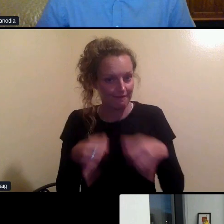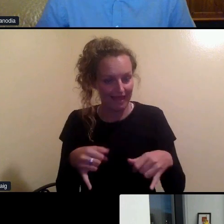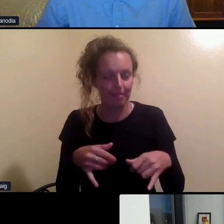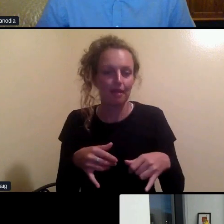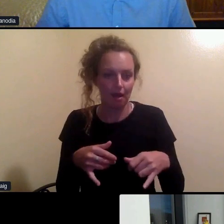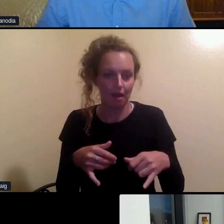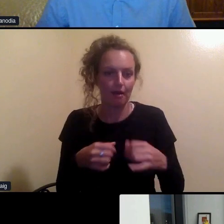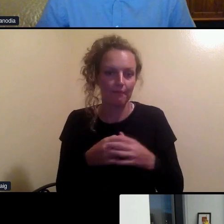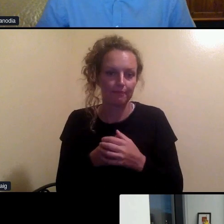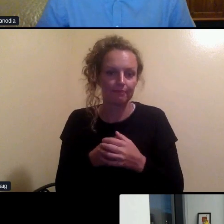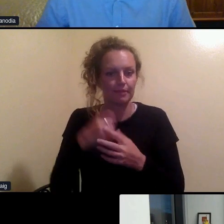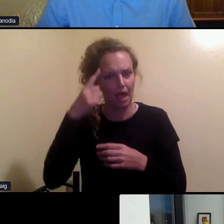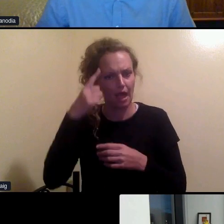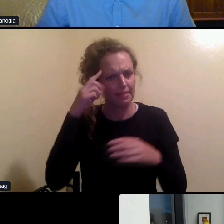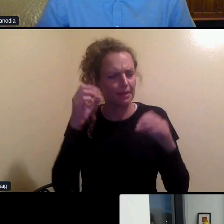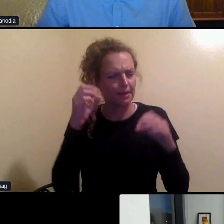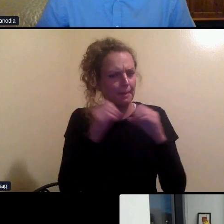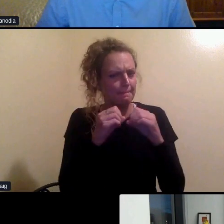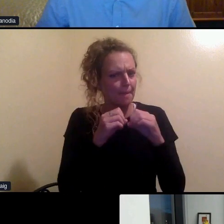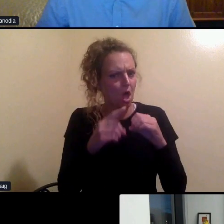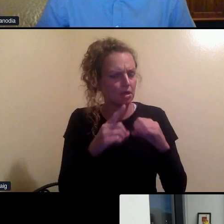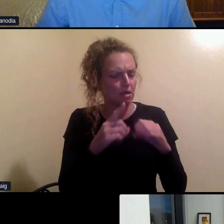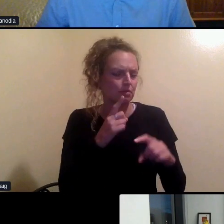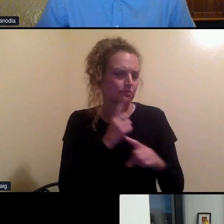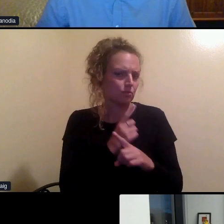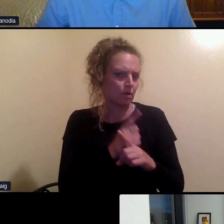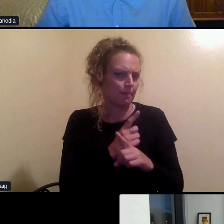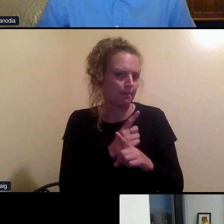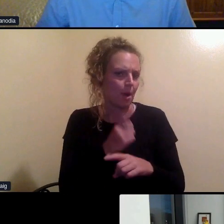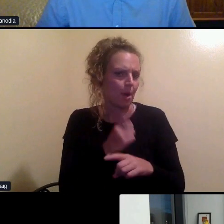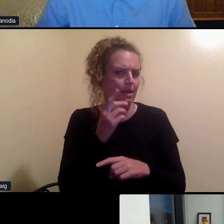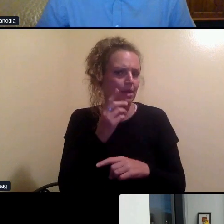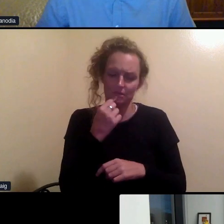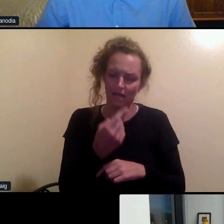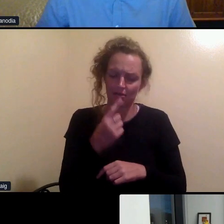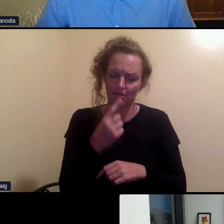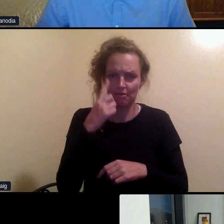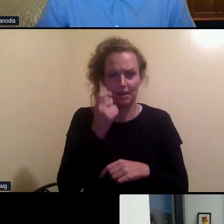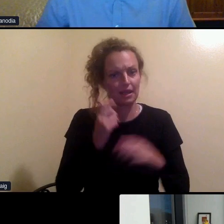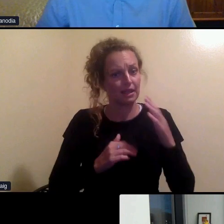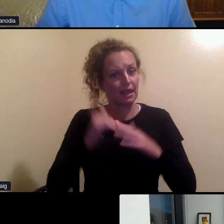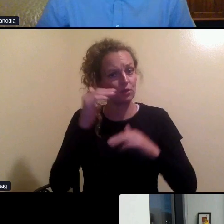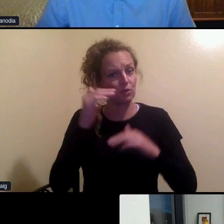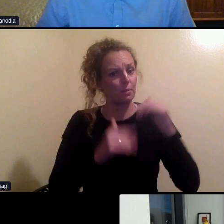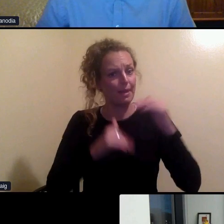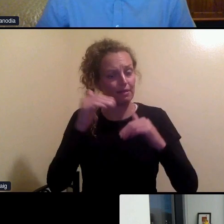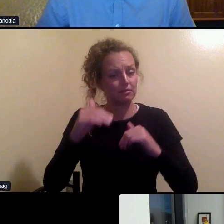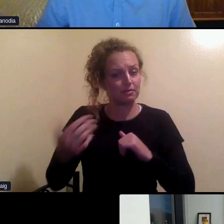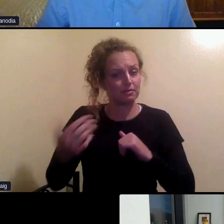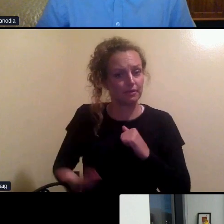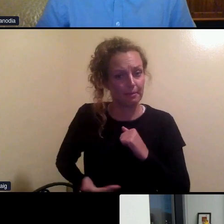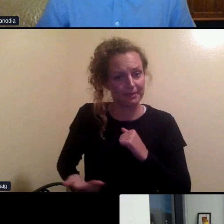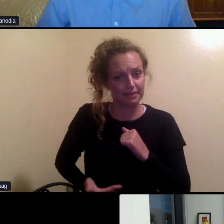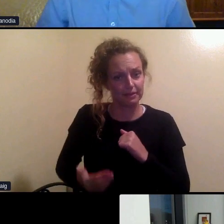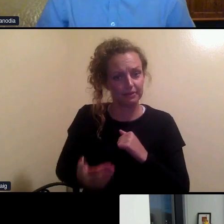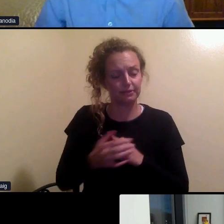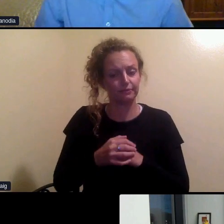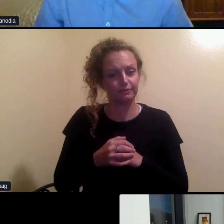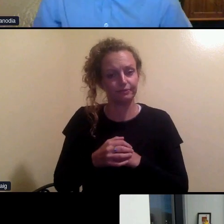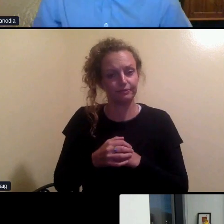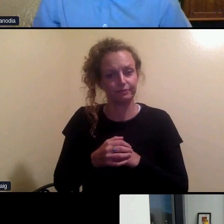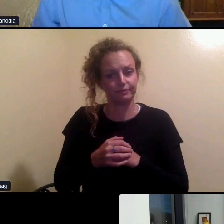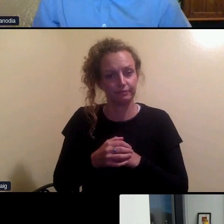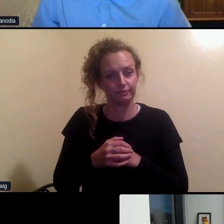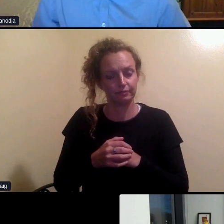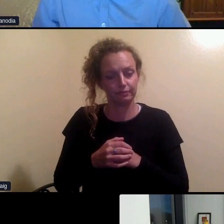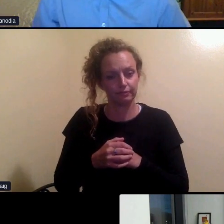it when he asked, can you build that business? He said that the main thing that he's working with his startup is about understanding, is it